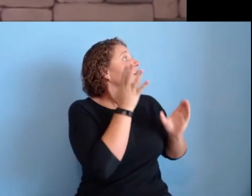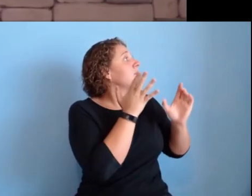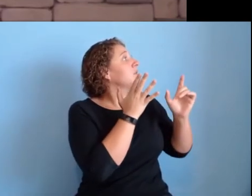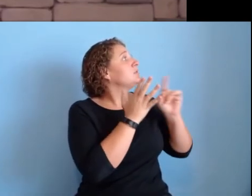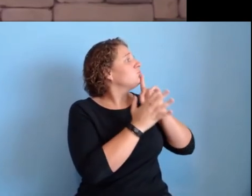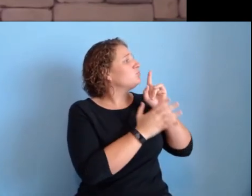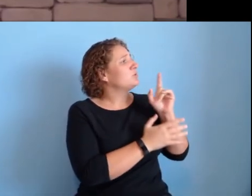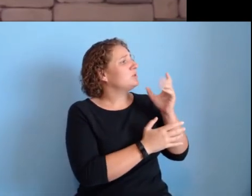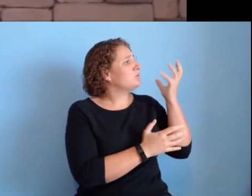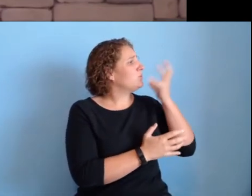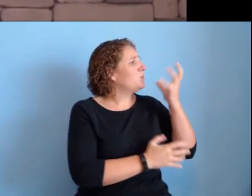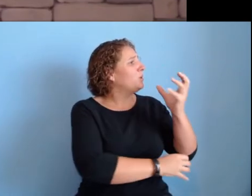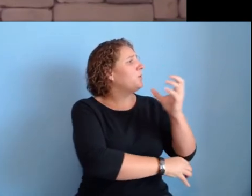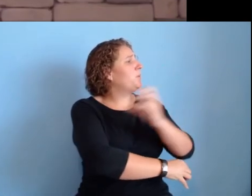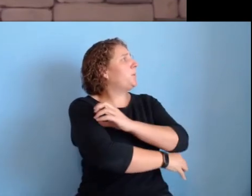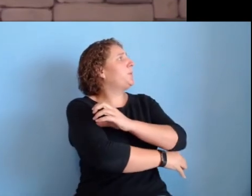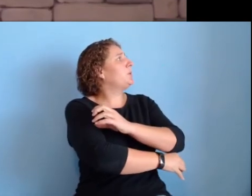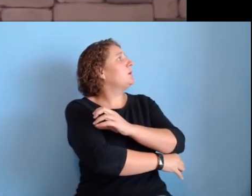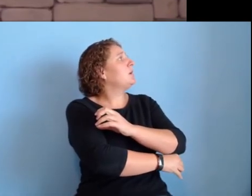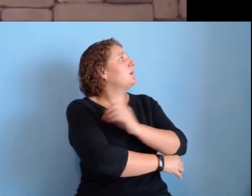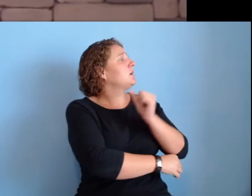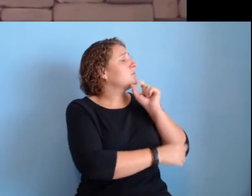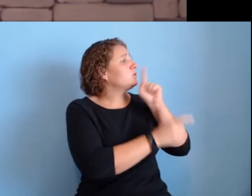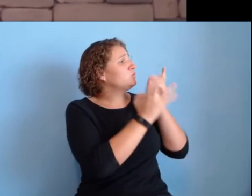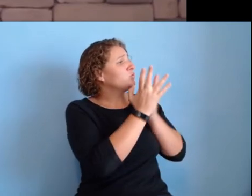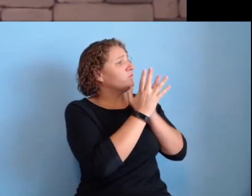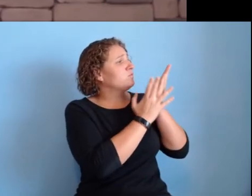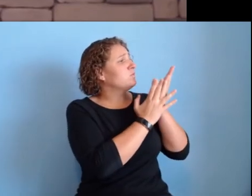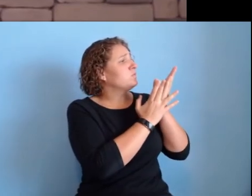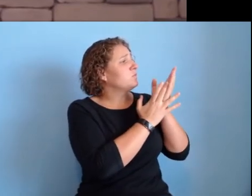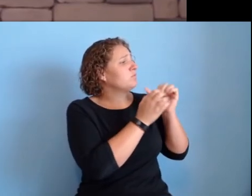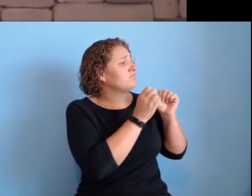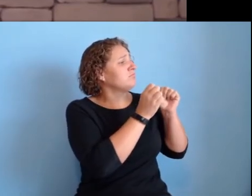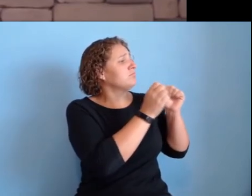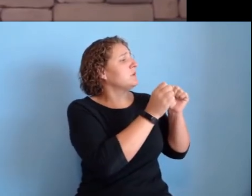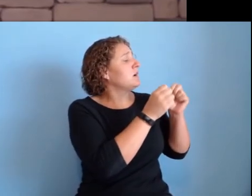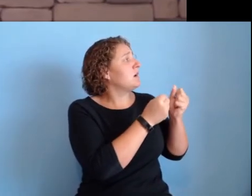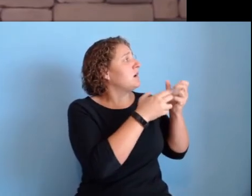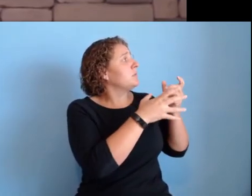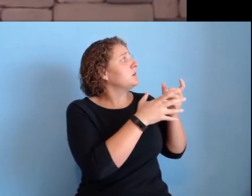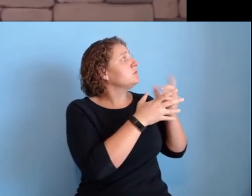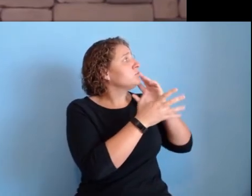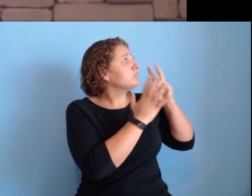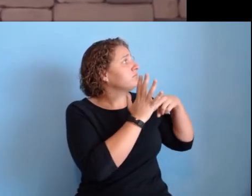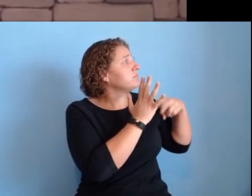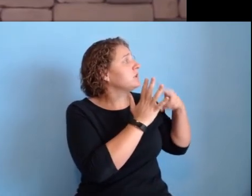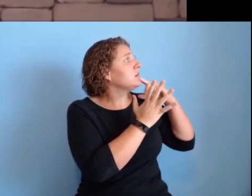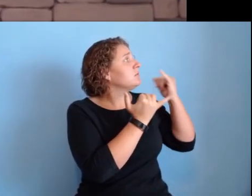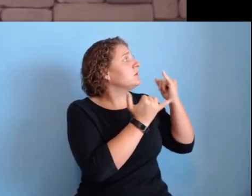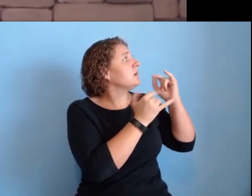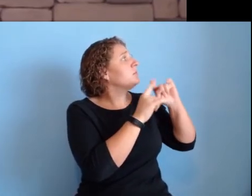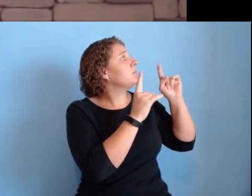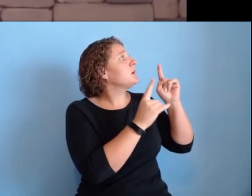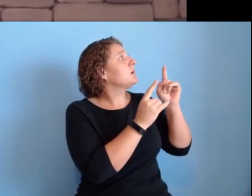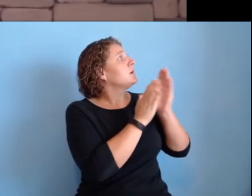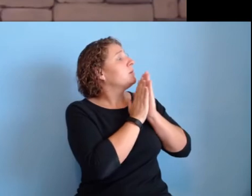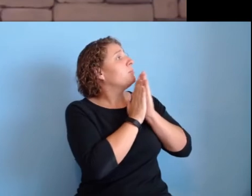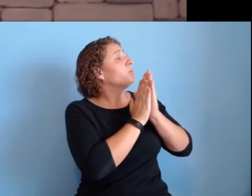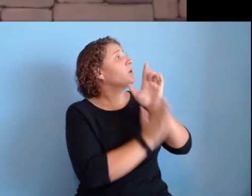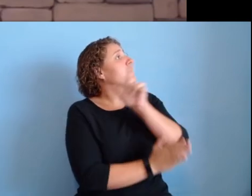chapter, I don't even know how far we're going to get in the chapter today. But I pray, Lord, that your word